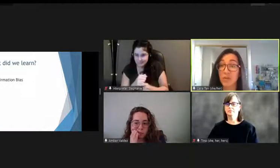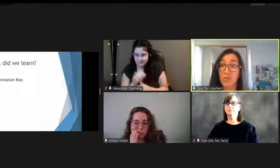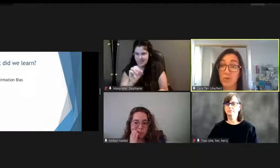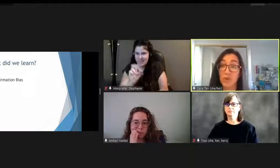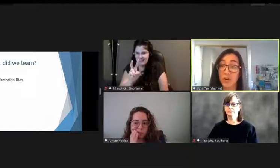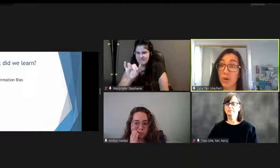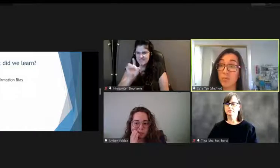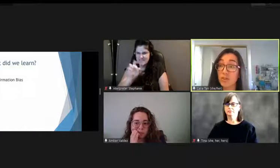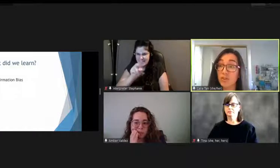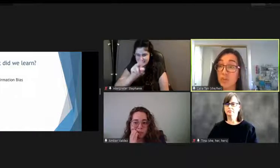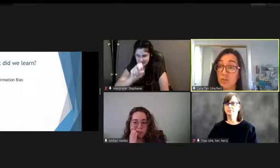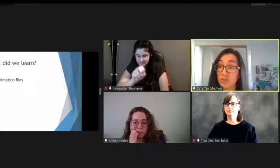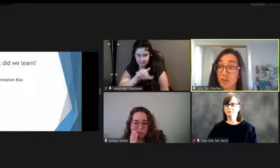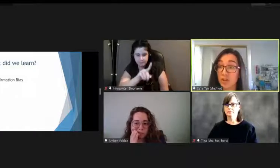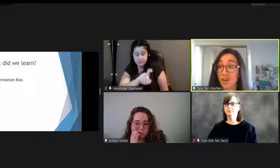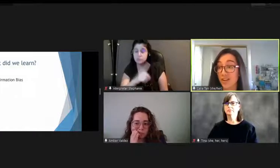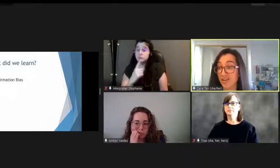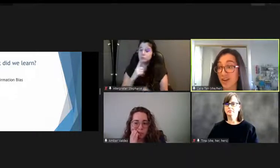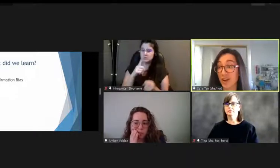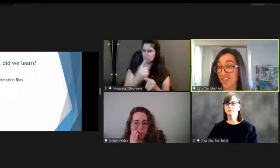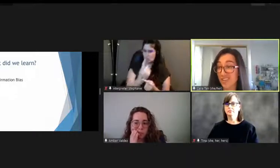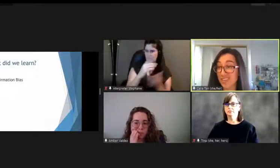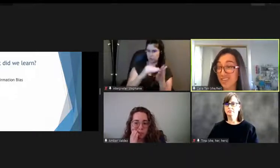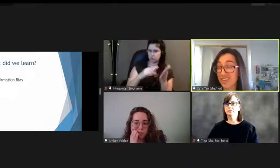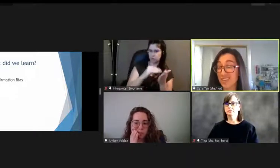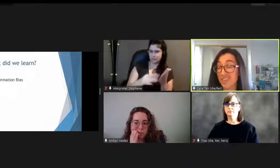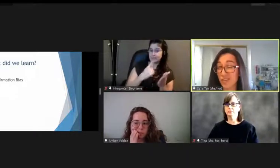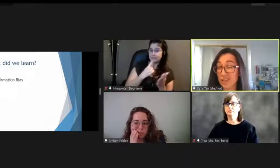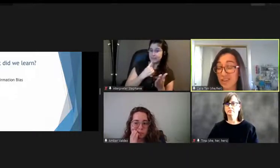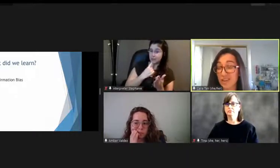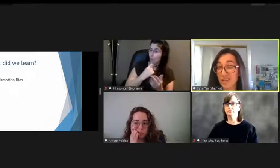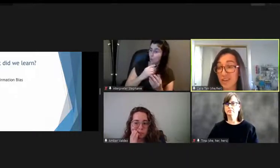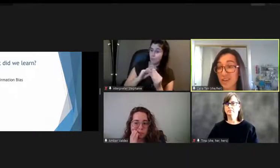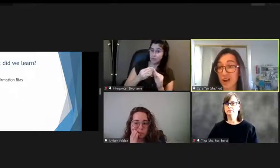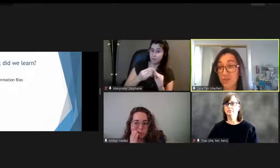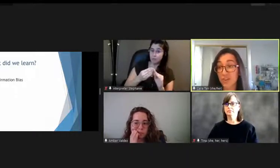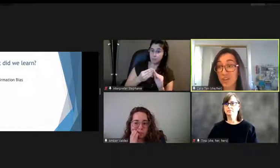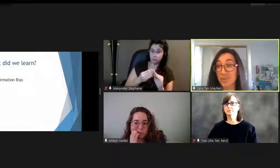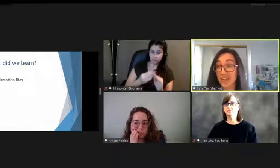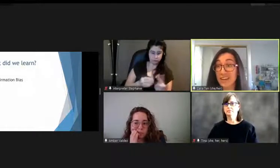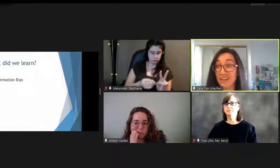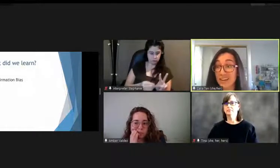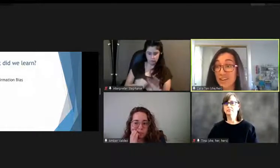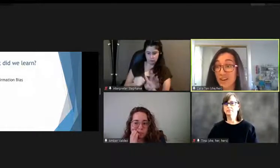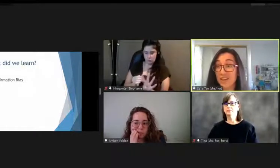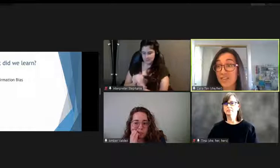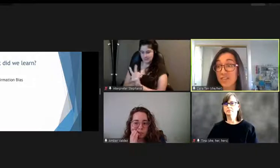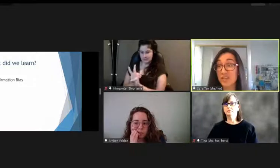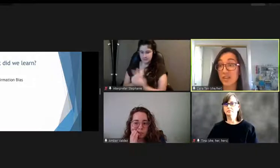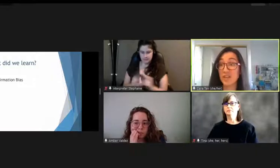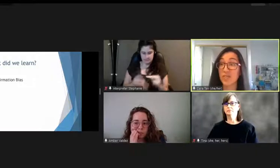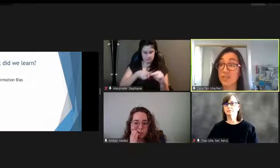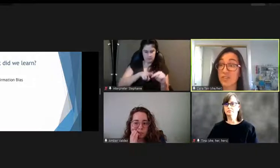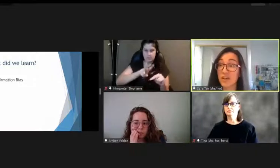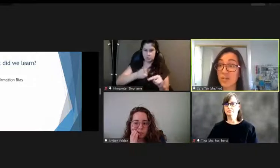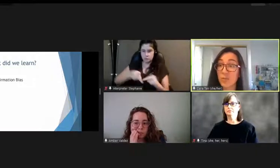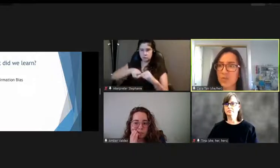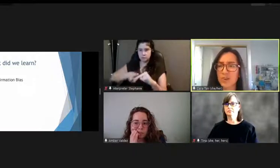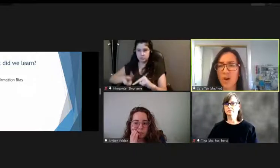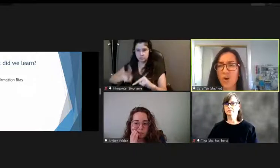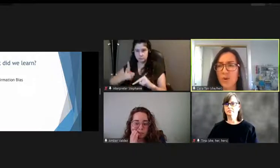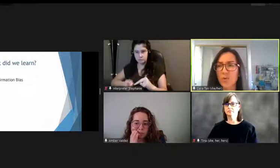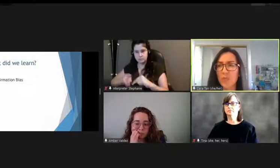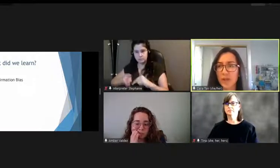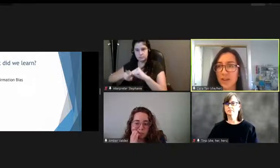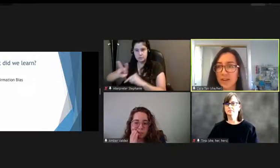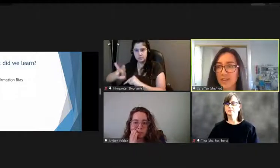the numbers go up by 2s, and I asked for evidence that disagreed, I was looking for data, right? And someone did give us data. Someone said,